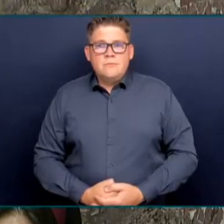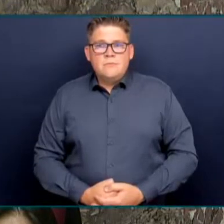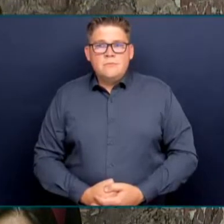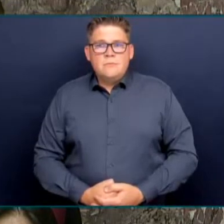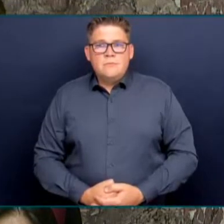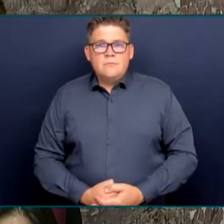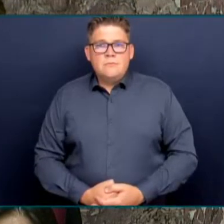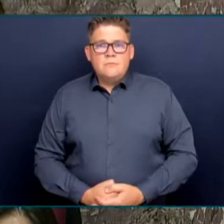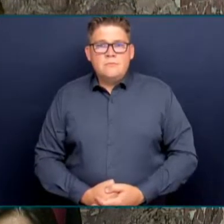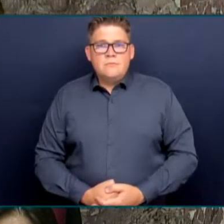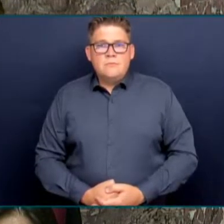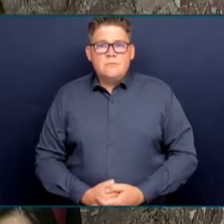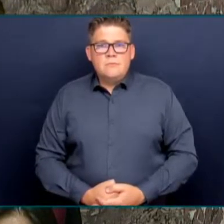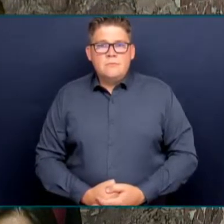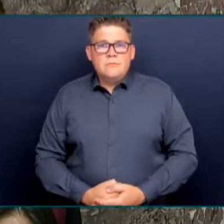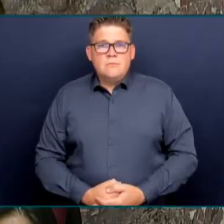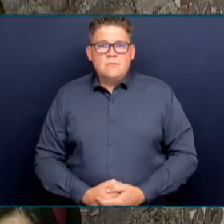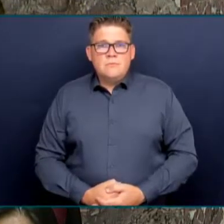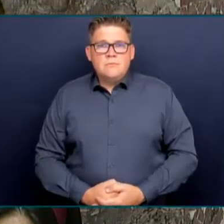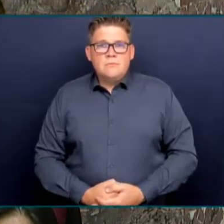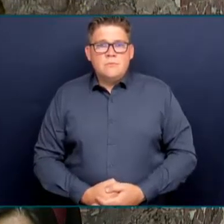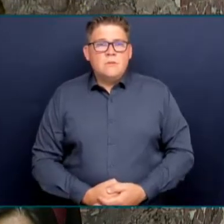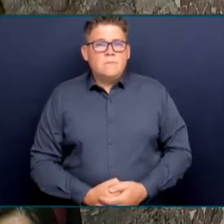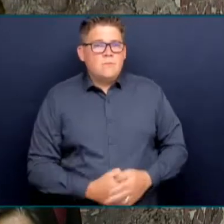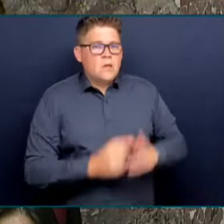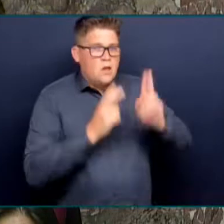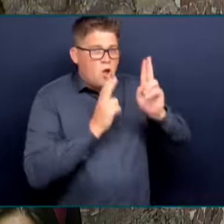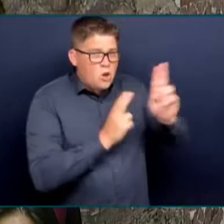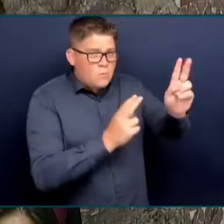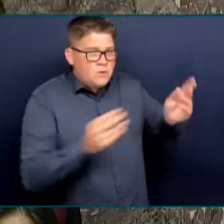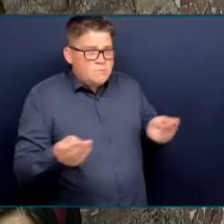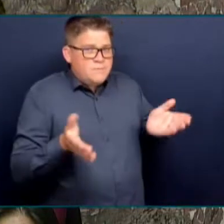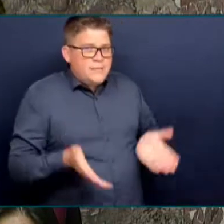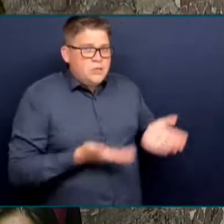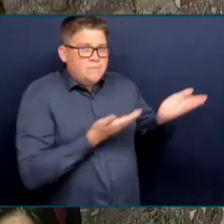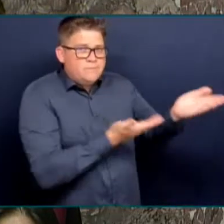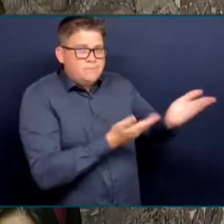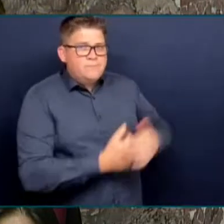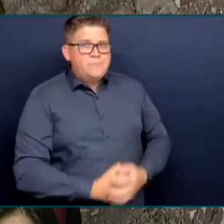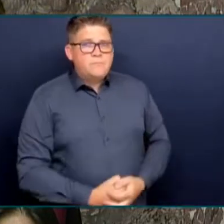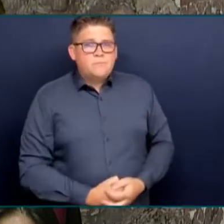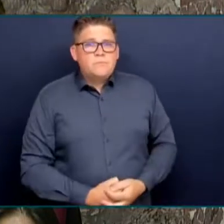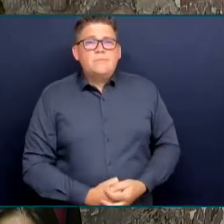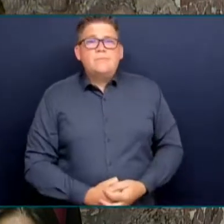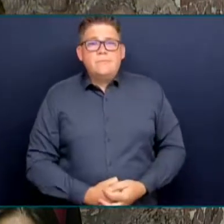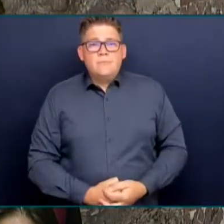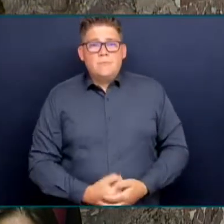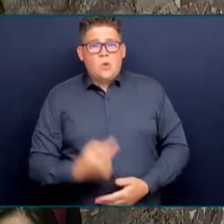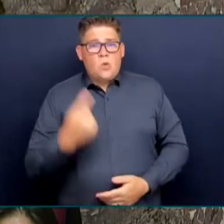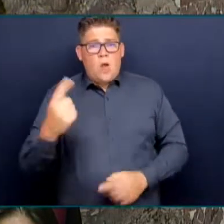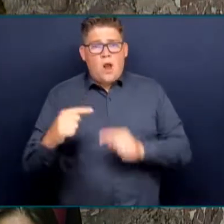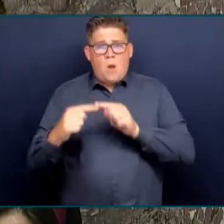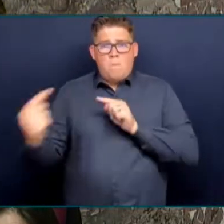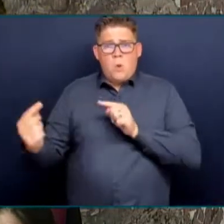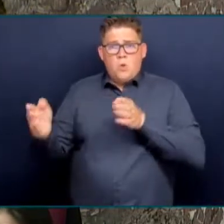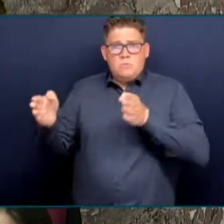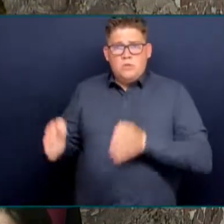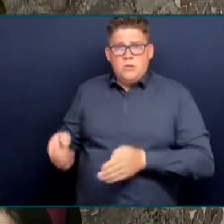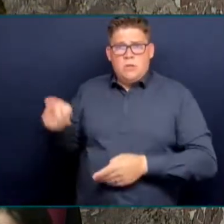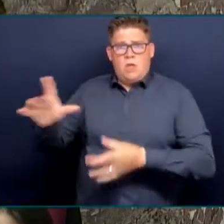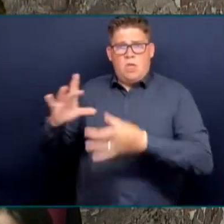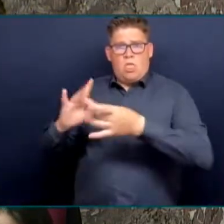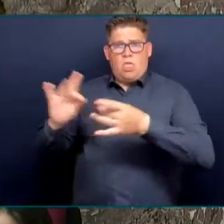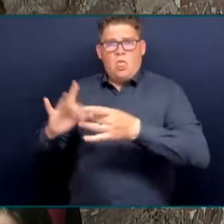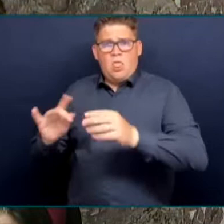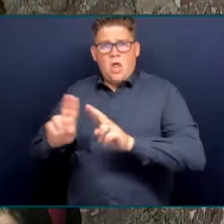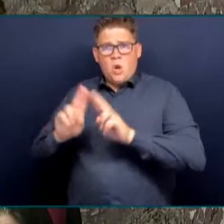Honourable Speaker, we just heard a member of the opposition shout out about union members. He's referring to ambulance, paramedics and dispatchers, and you bet there are